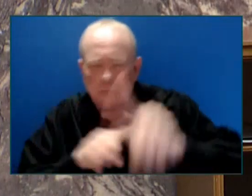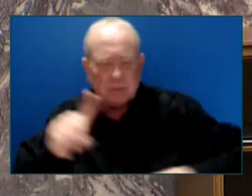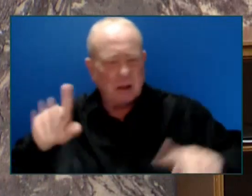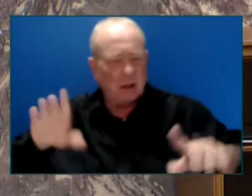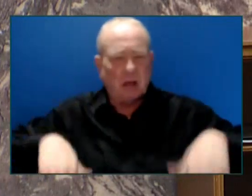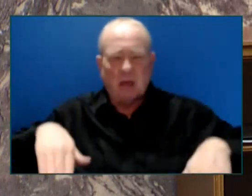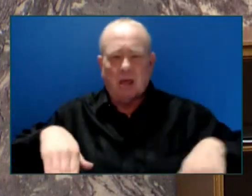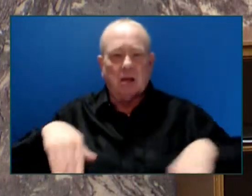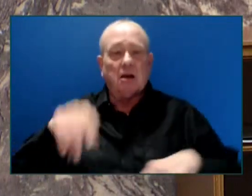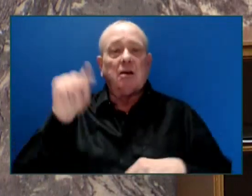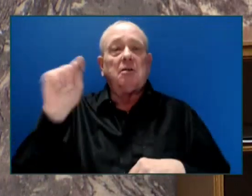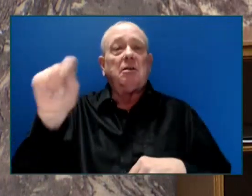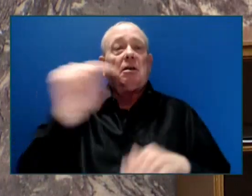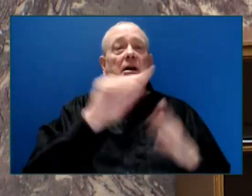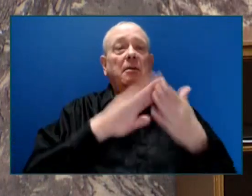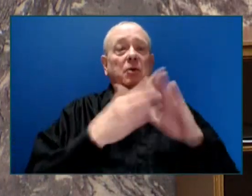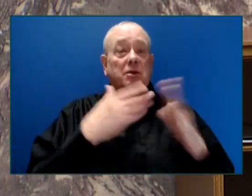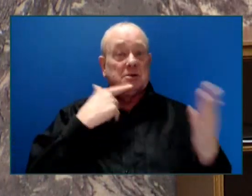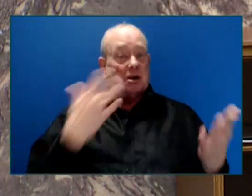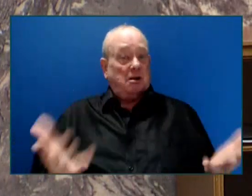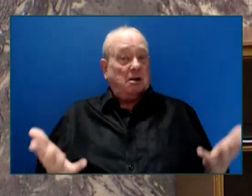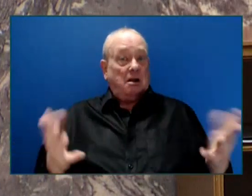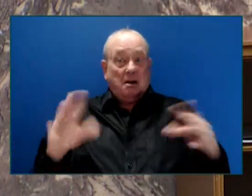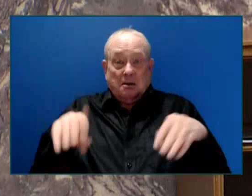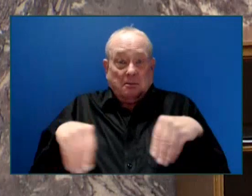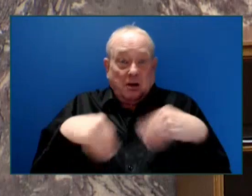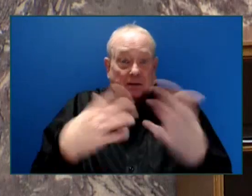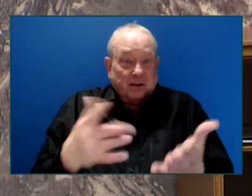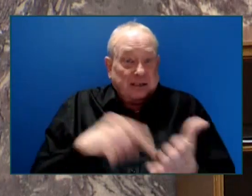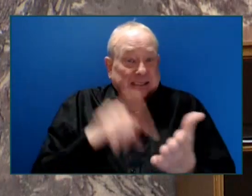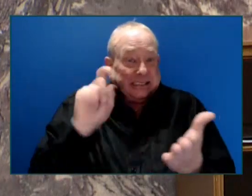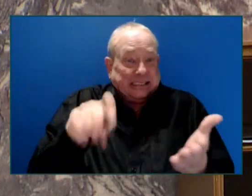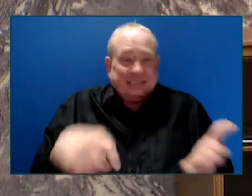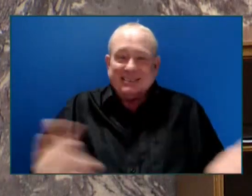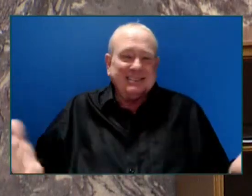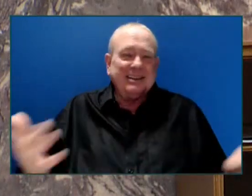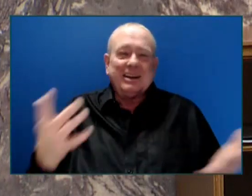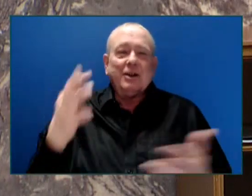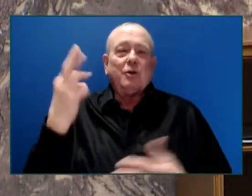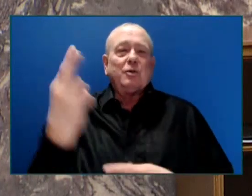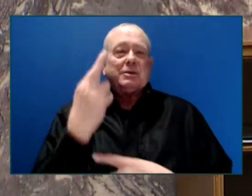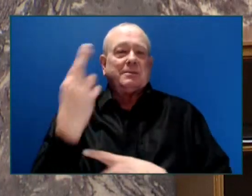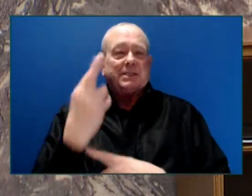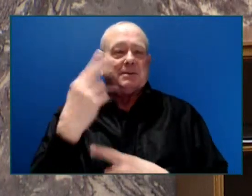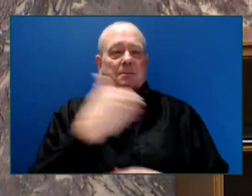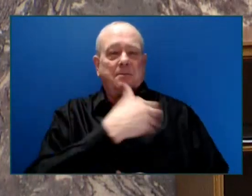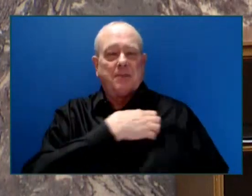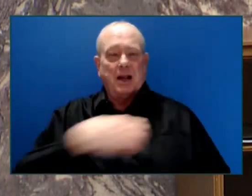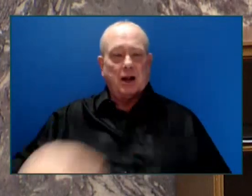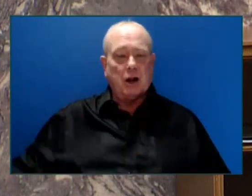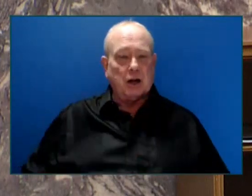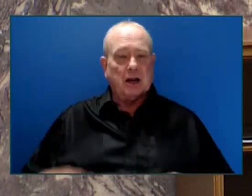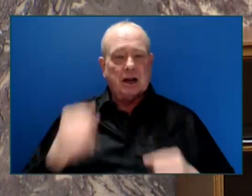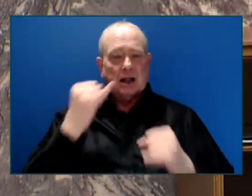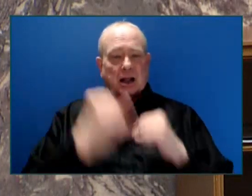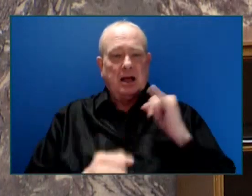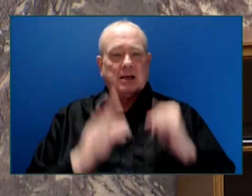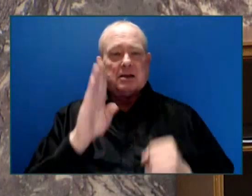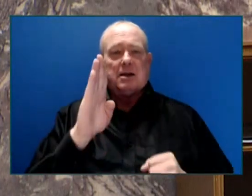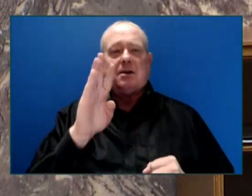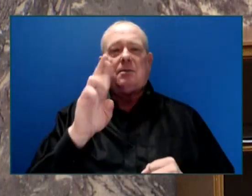not be in place. Richmond Mayor Malcolm Brody says, quote, "Do you have the sewers and the pipes and the water